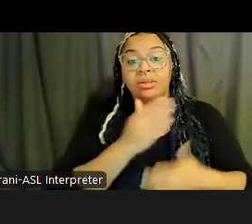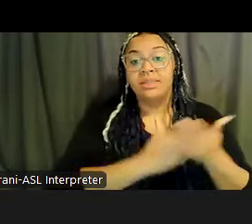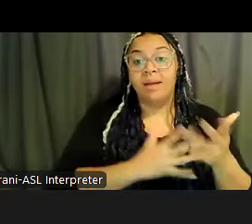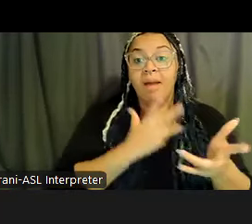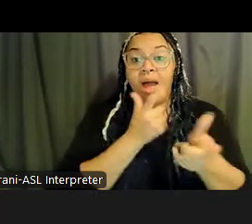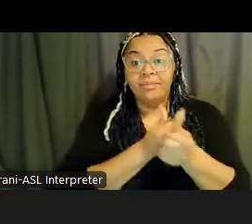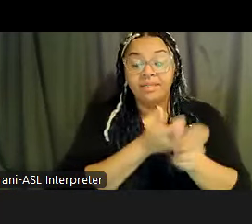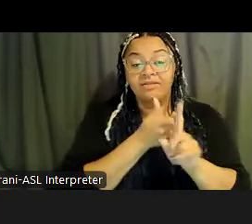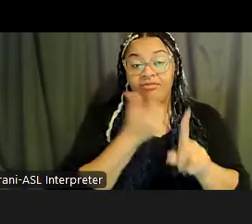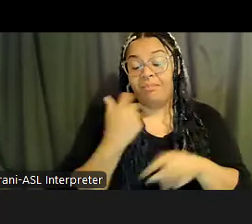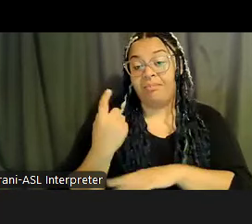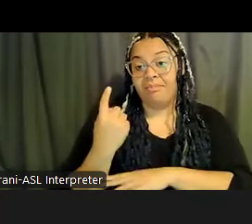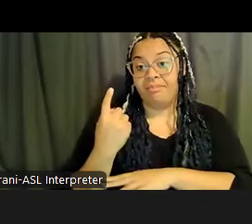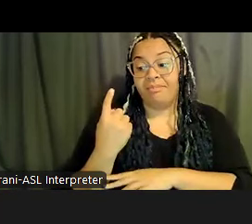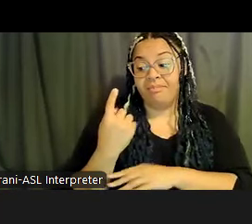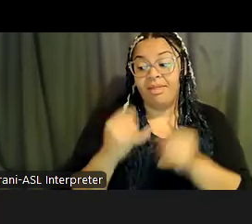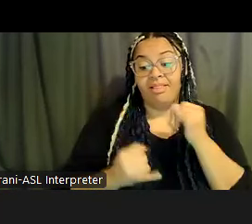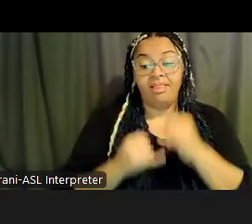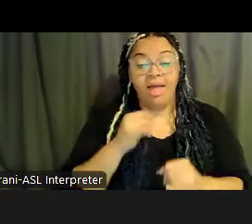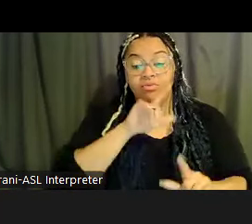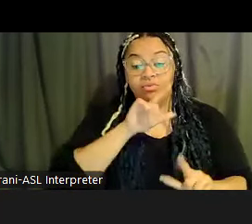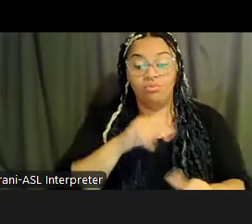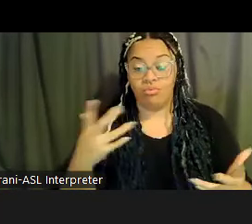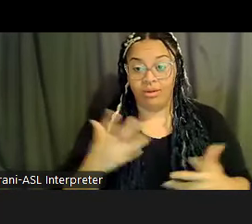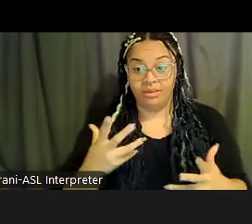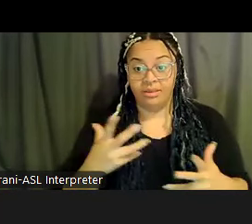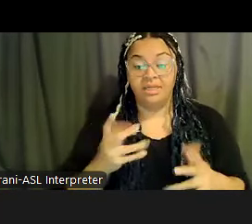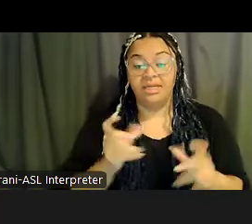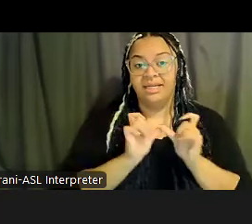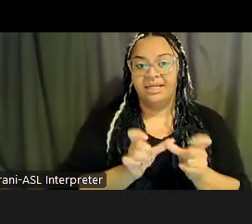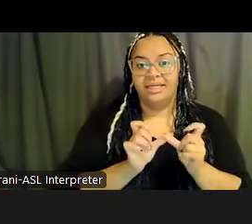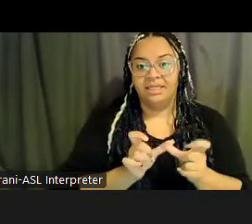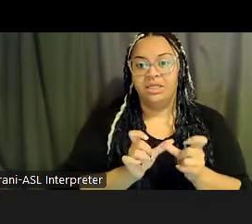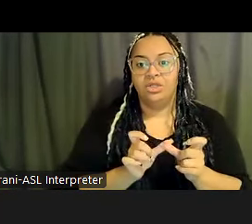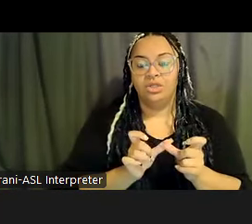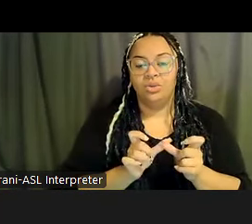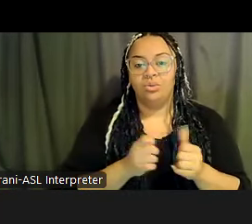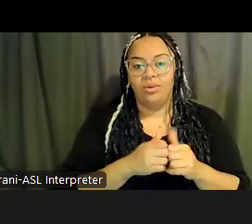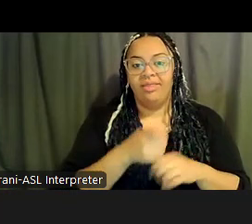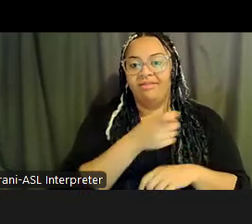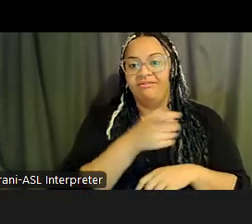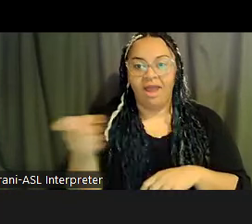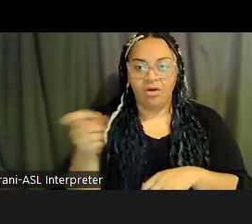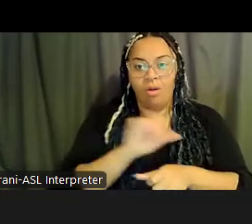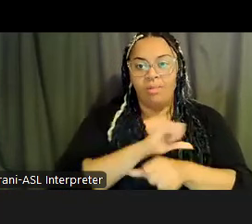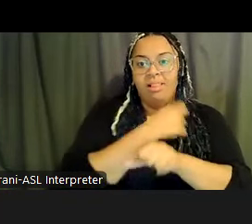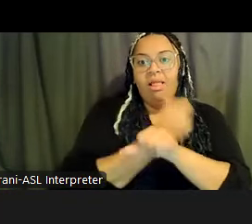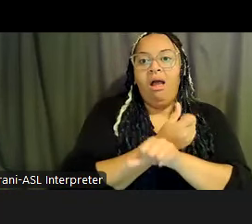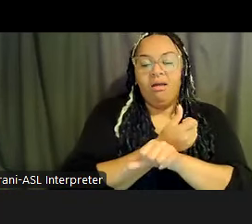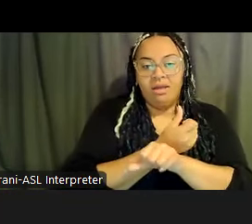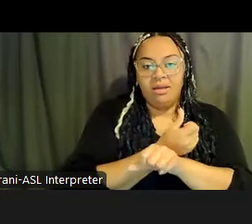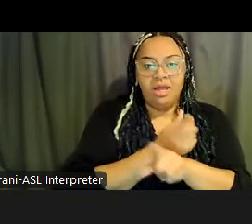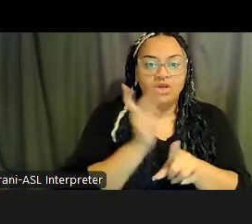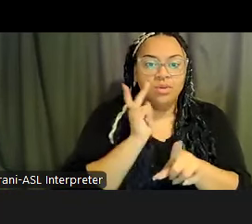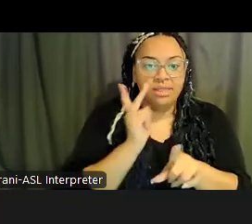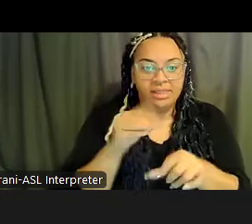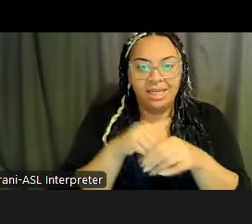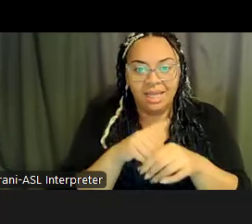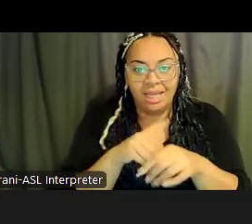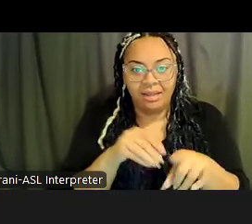the last quarter is the continue to the firearm lock initiative. You can see the gun lock here in the